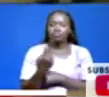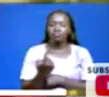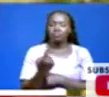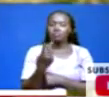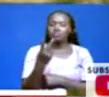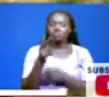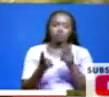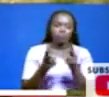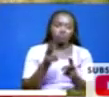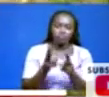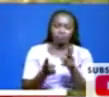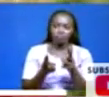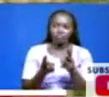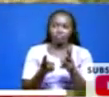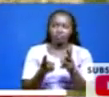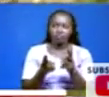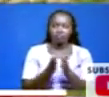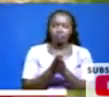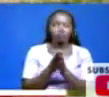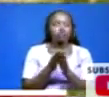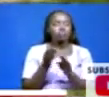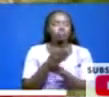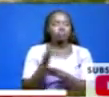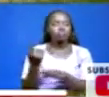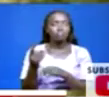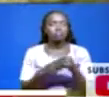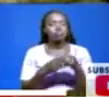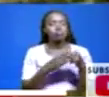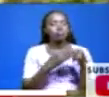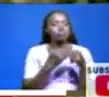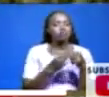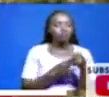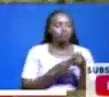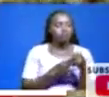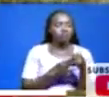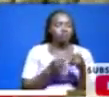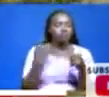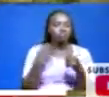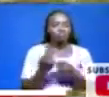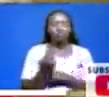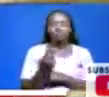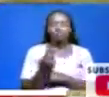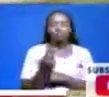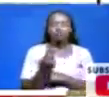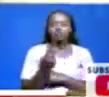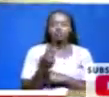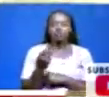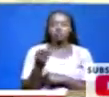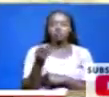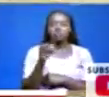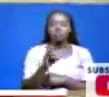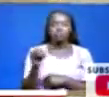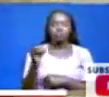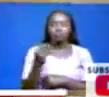2022. Solberg Sr. debuted in the World Rally Championship in 1998 and finished runner-up to Marcus Grönholm in 2002 and then became